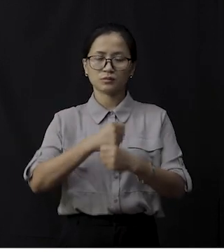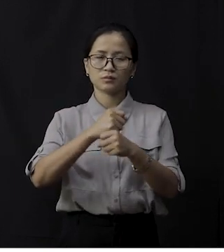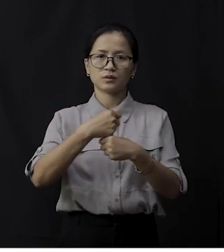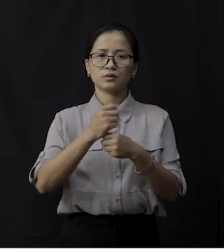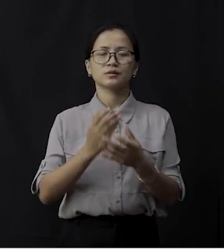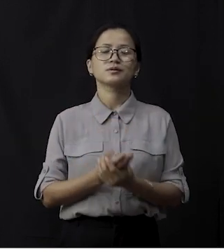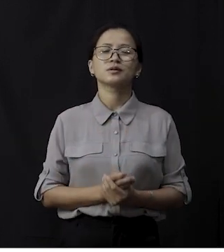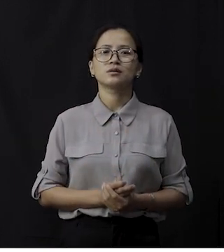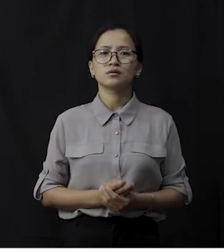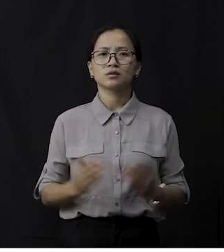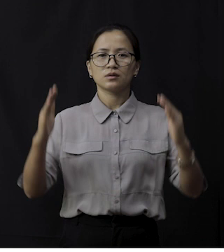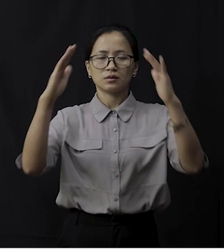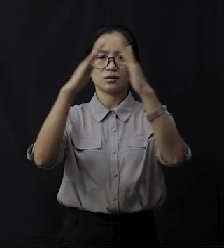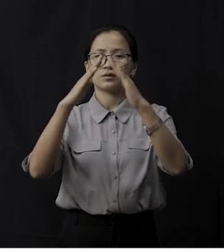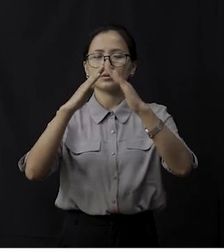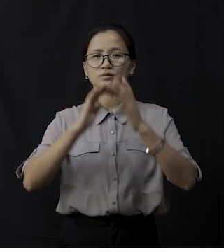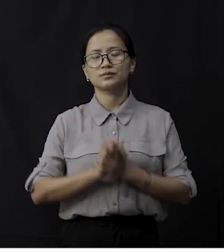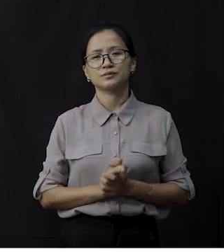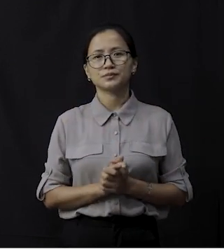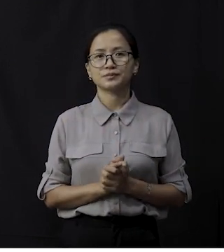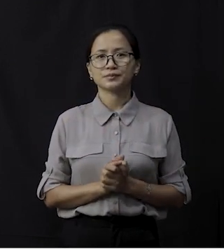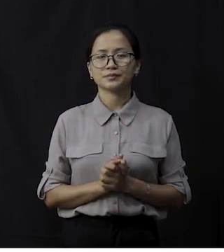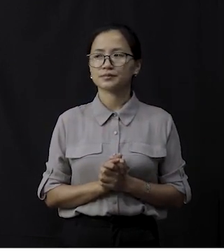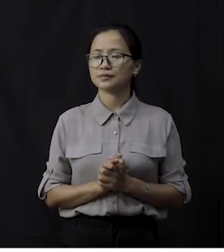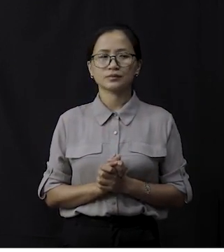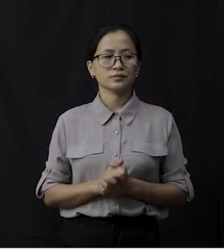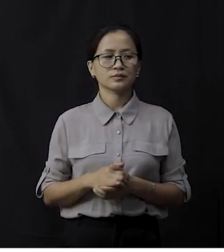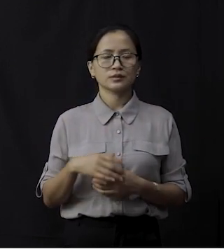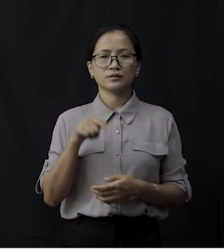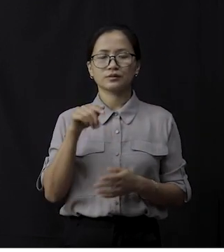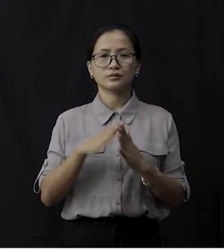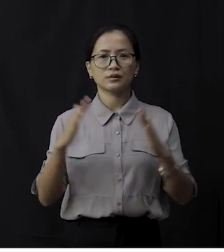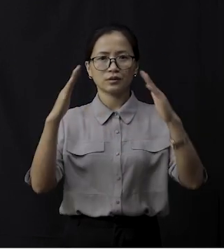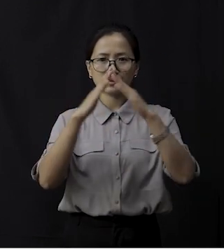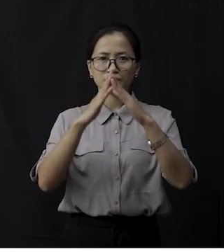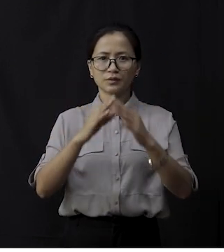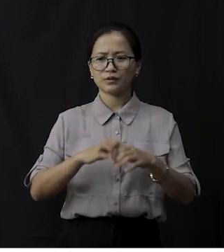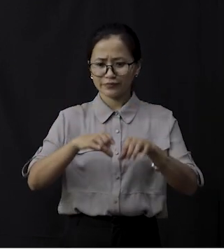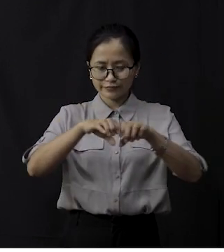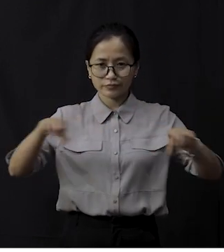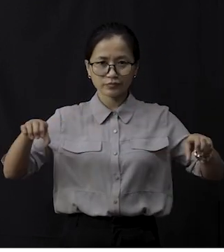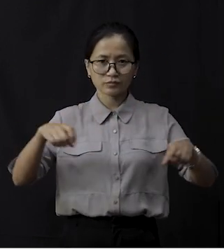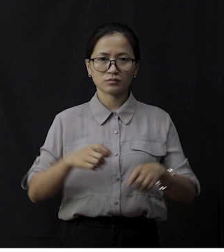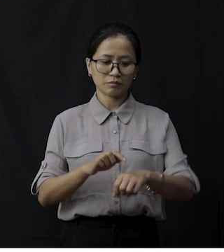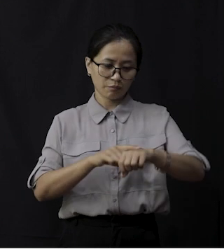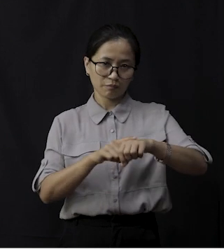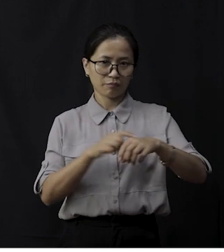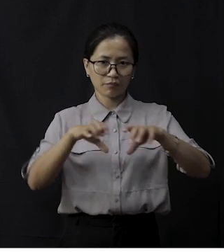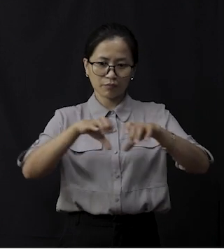are these, children? Houses. See, this house is made of wood. This is a wooden